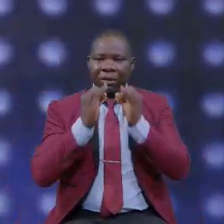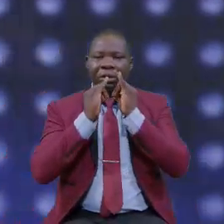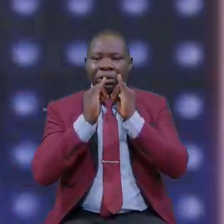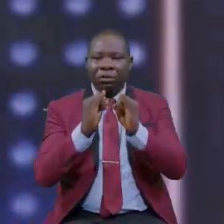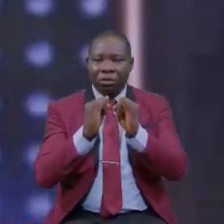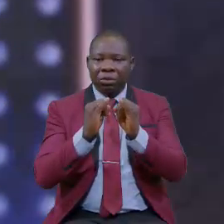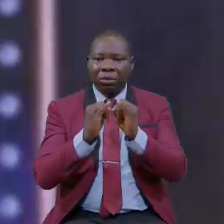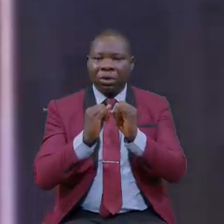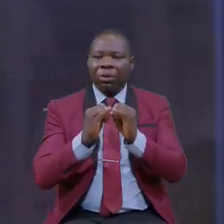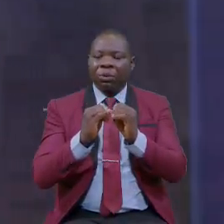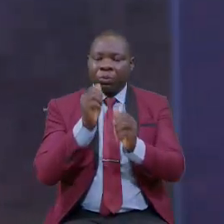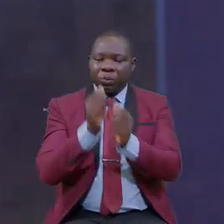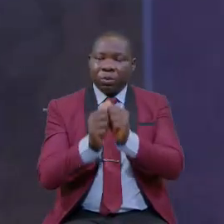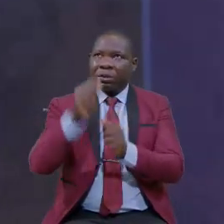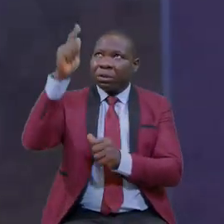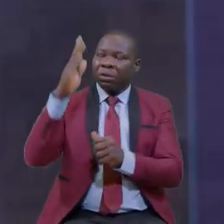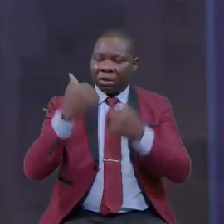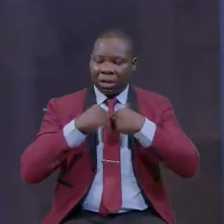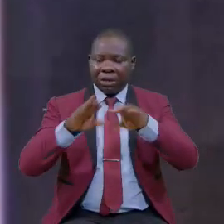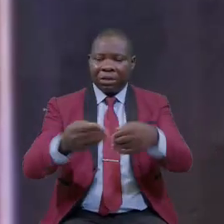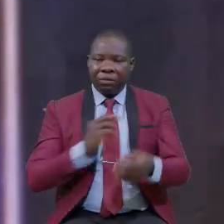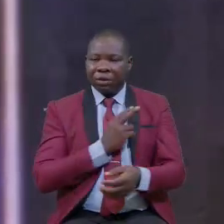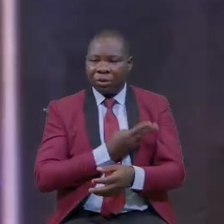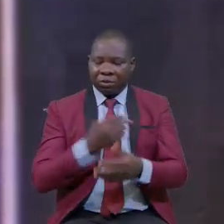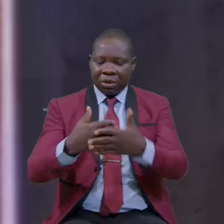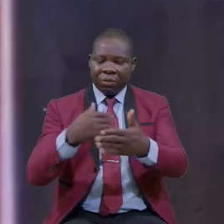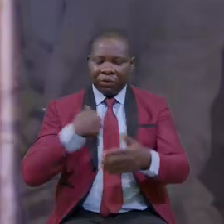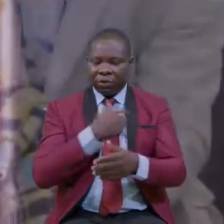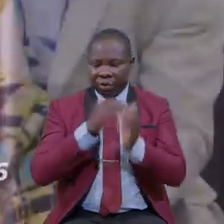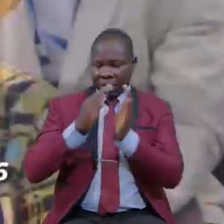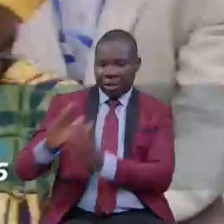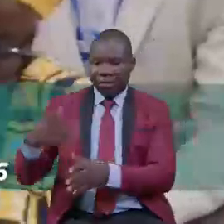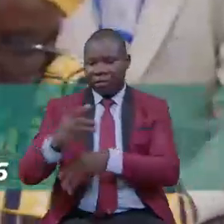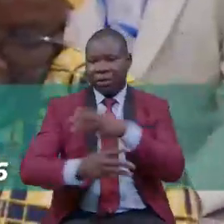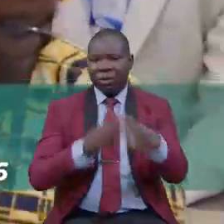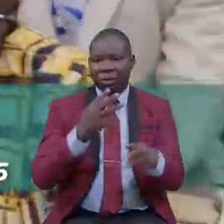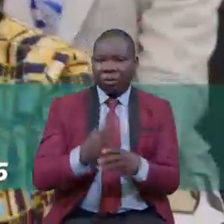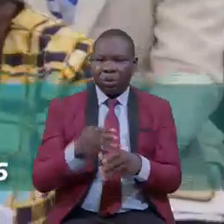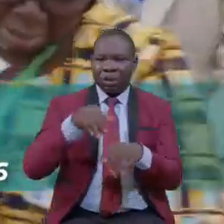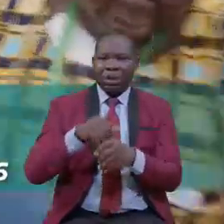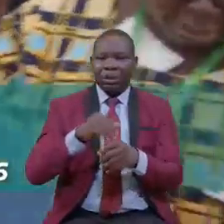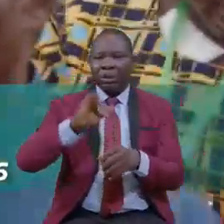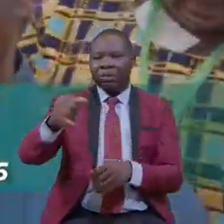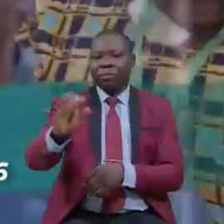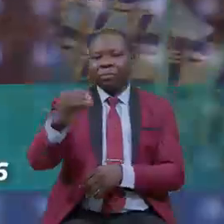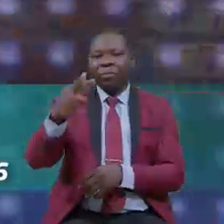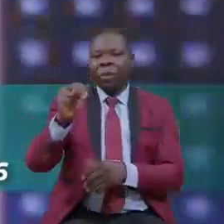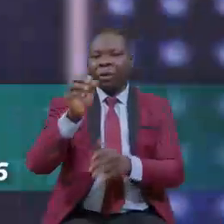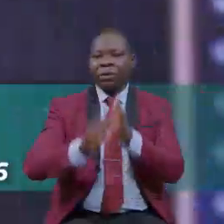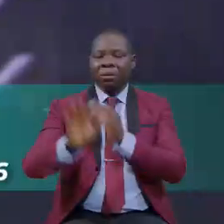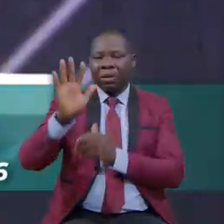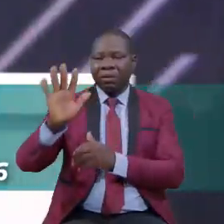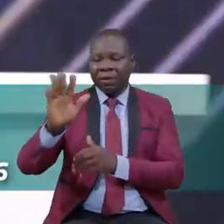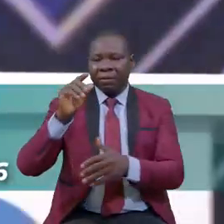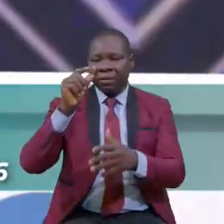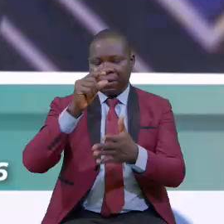reading from verse 13 John chapter 5 verse 13 it says sech the Scriptures it didn't say just look